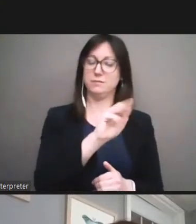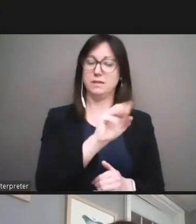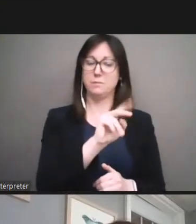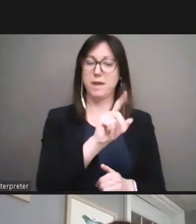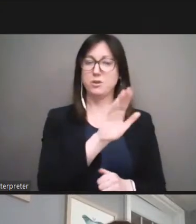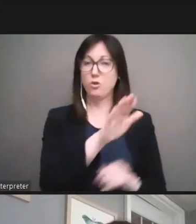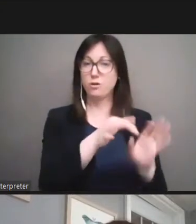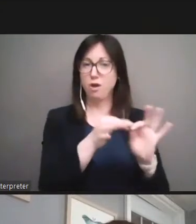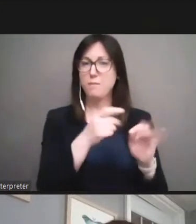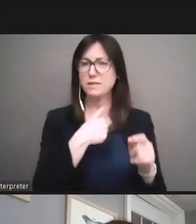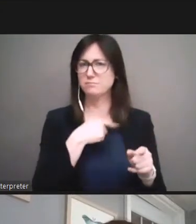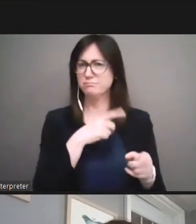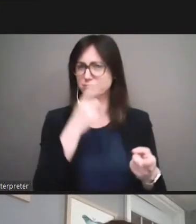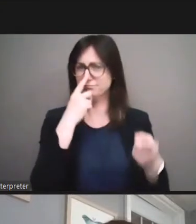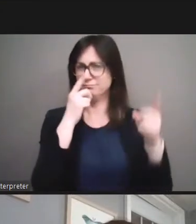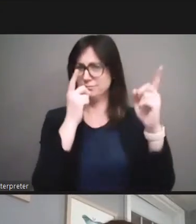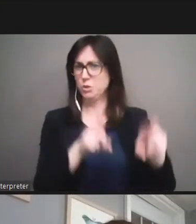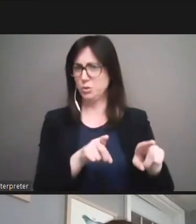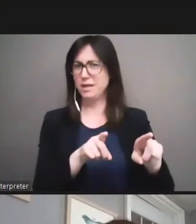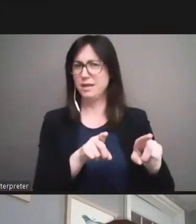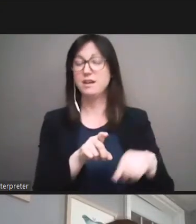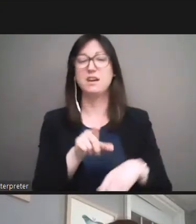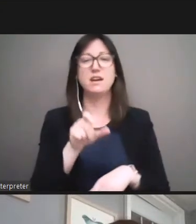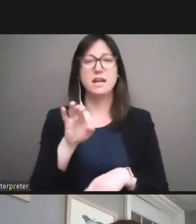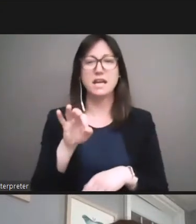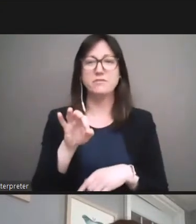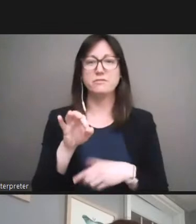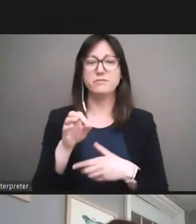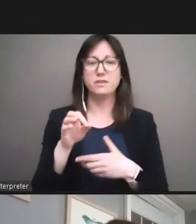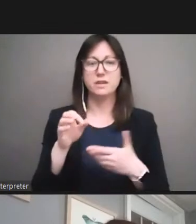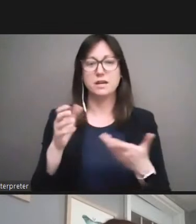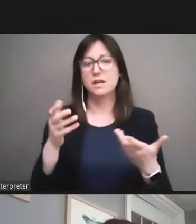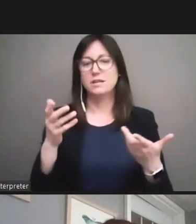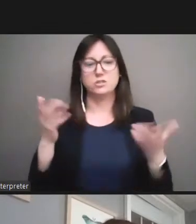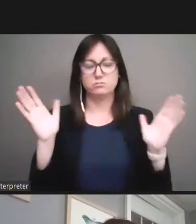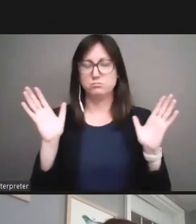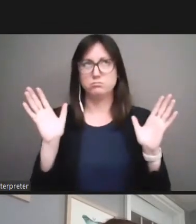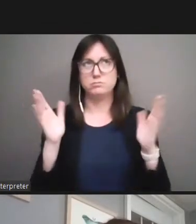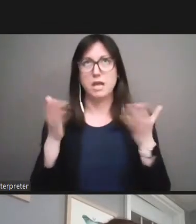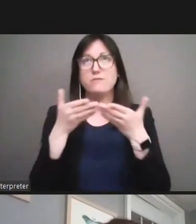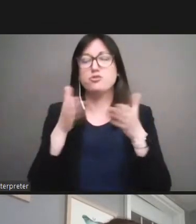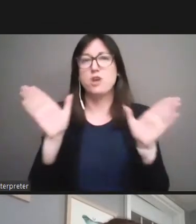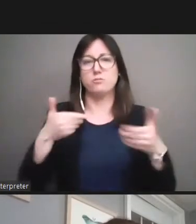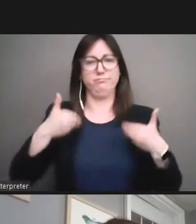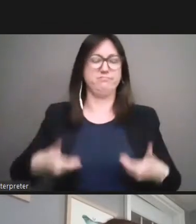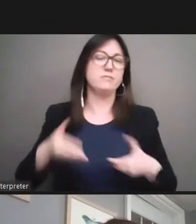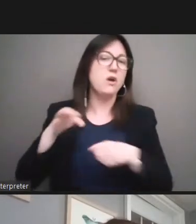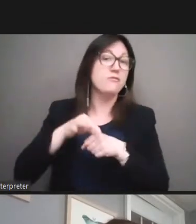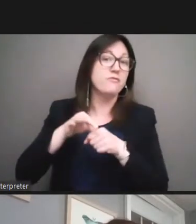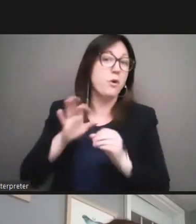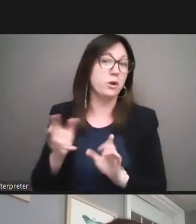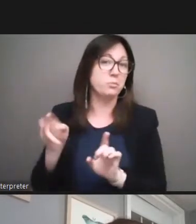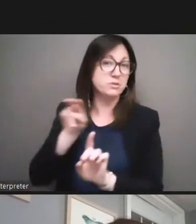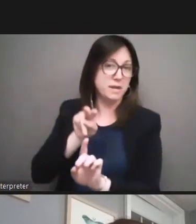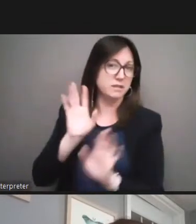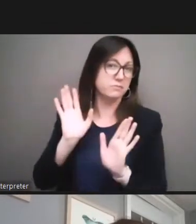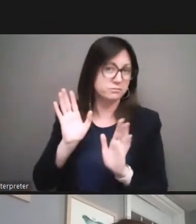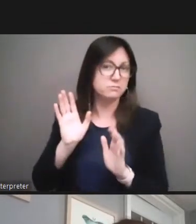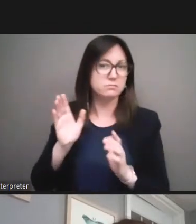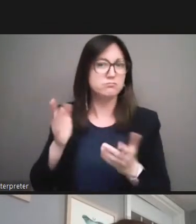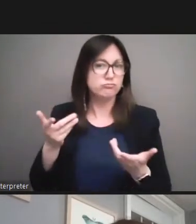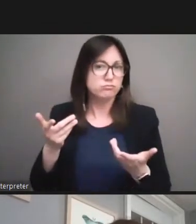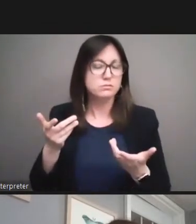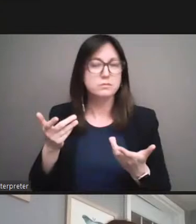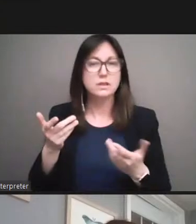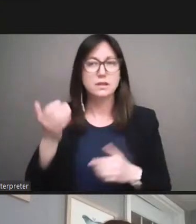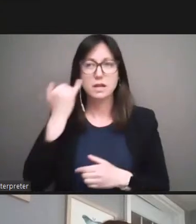that when we start to lose faith, I mean, I'm just talking from a voter perspective or from the perspective of a constituency.